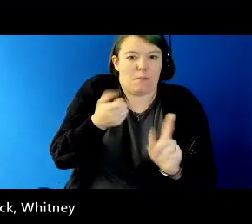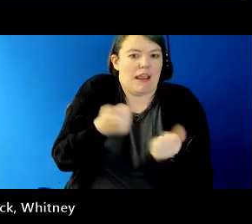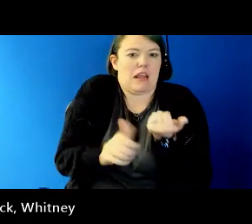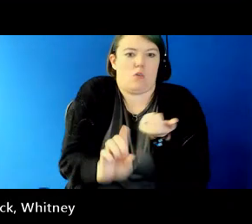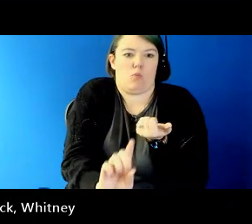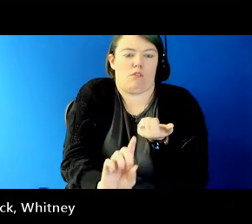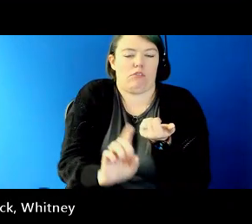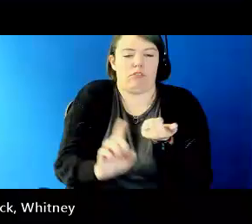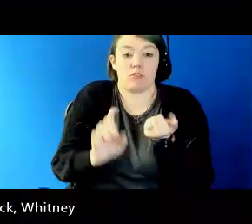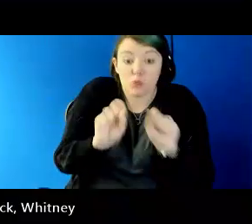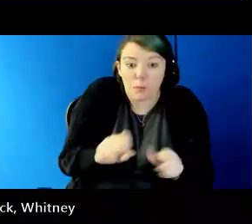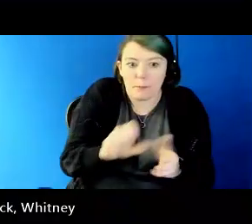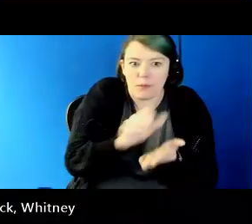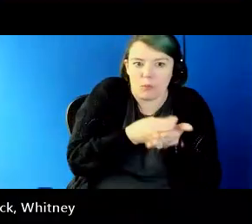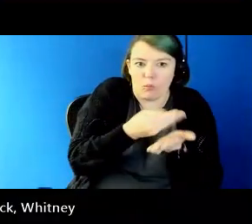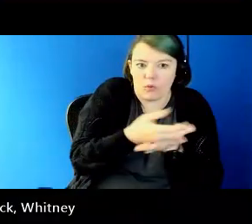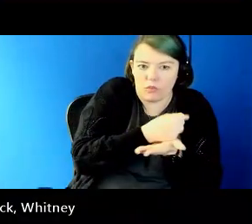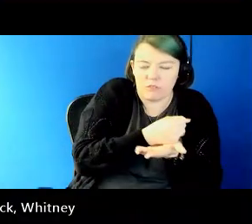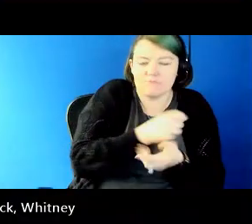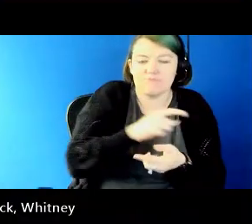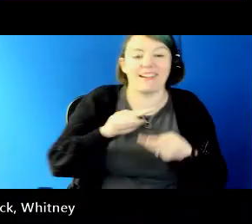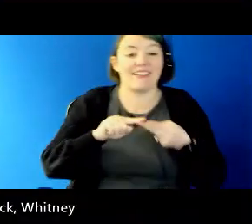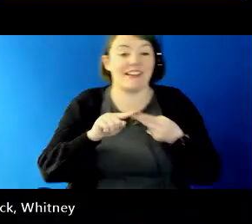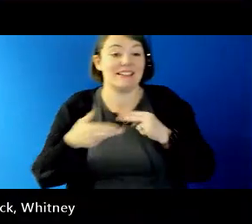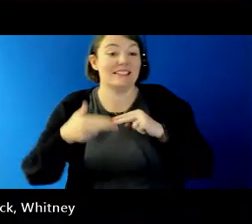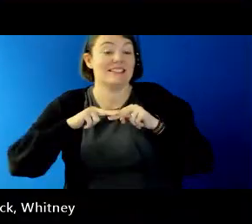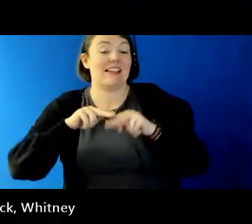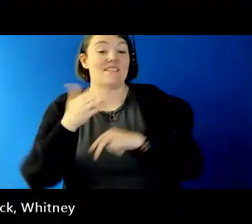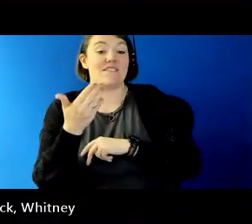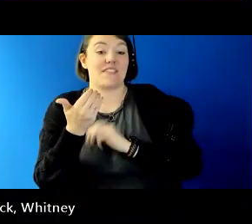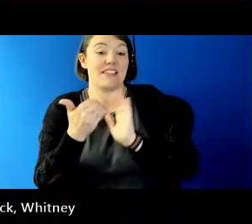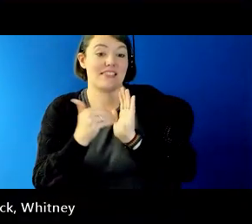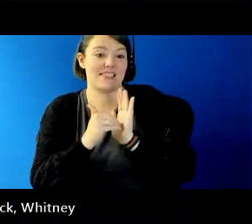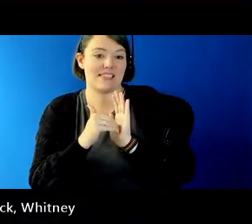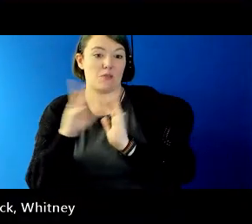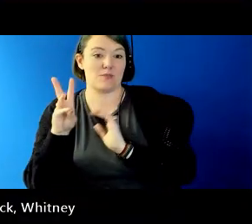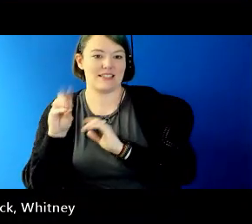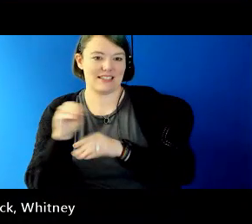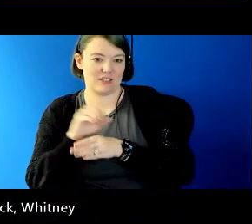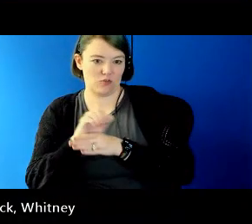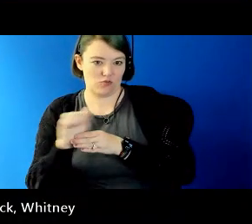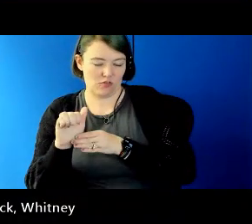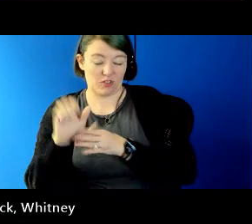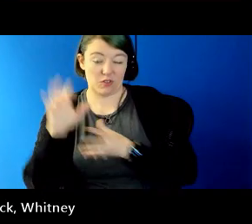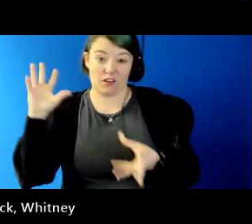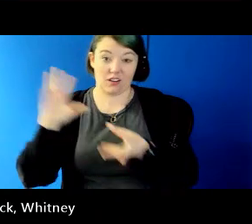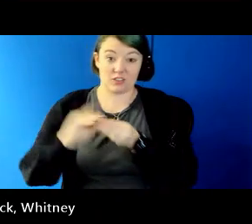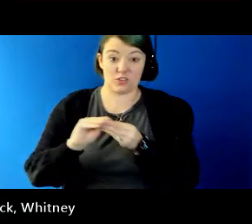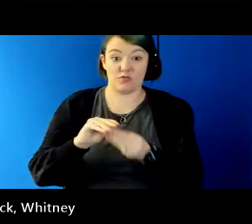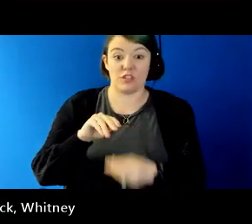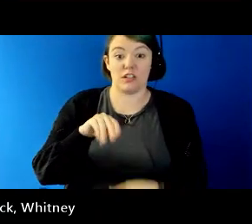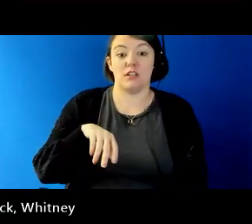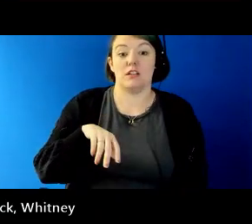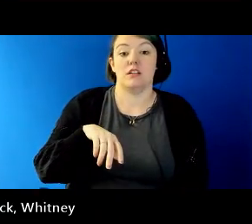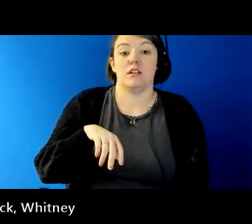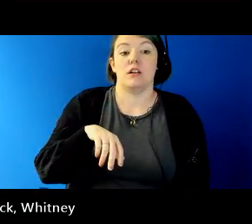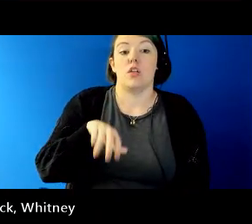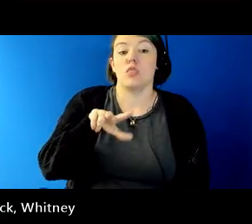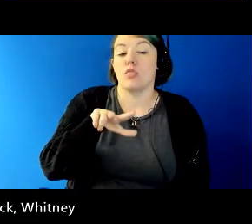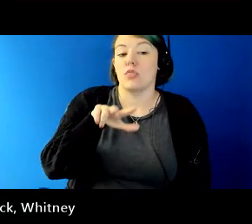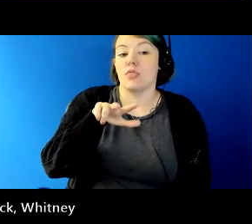additional $15,060, which makes that annual 2025 contribution limit $3,460, which is just